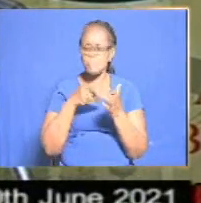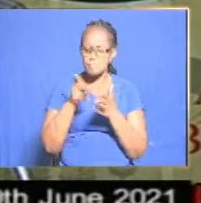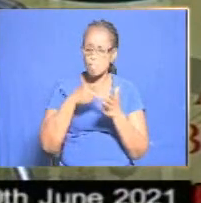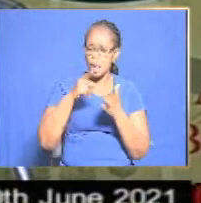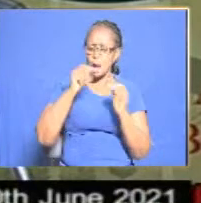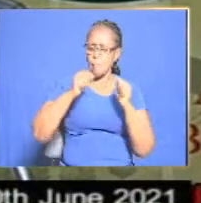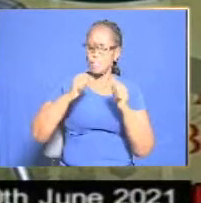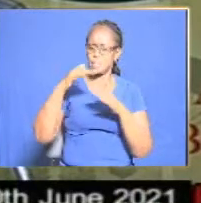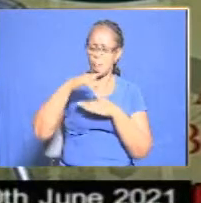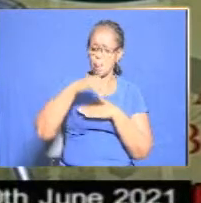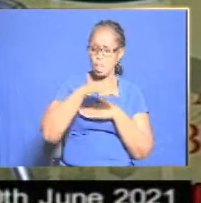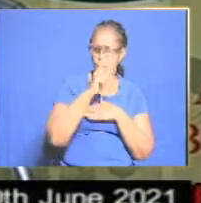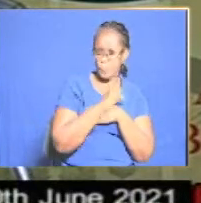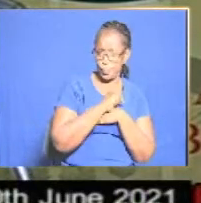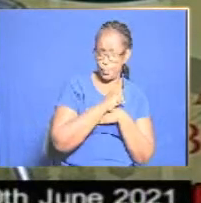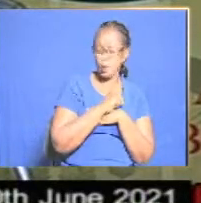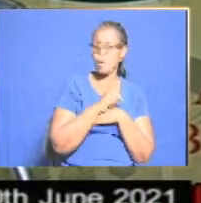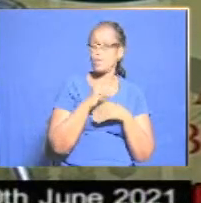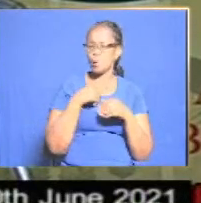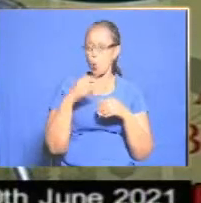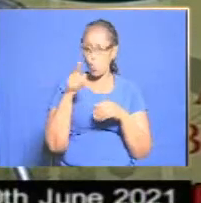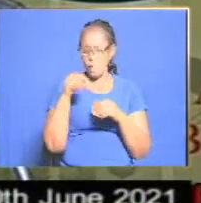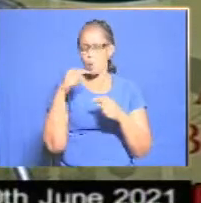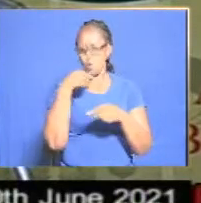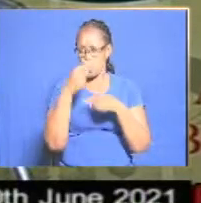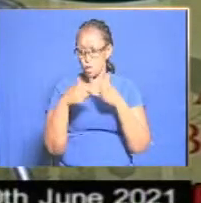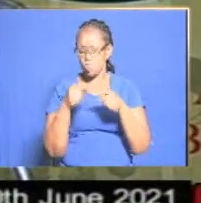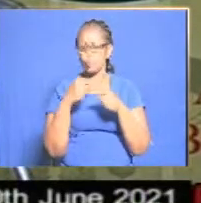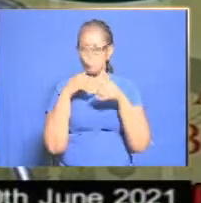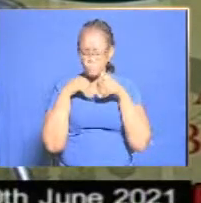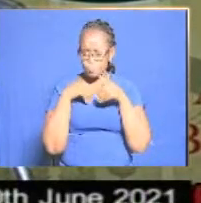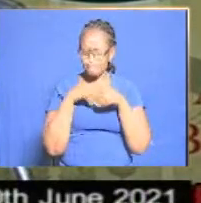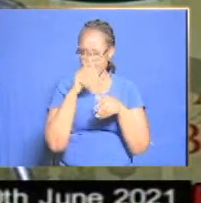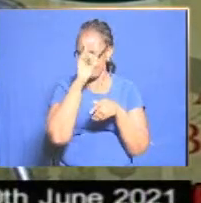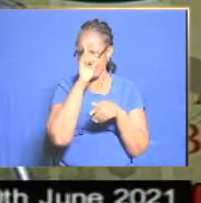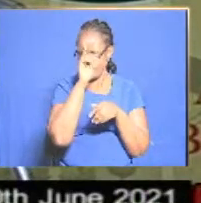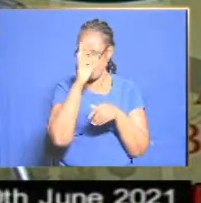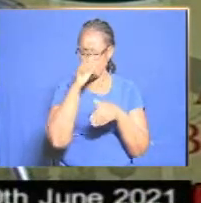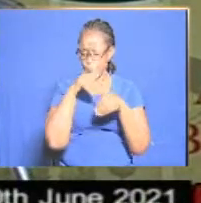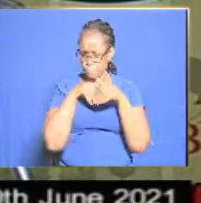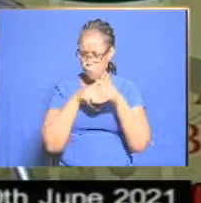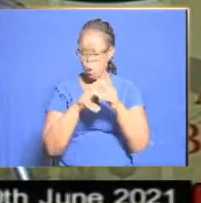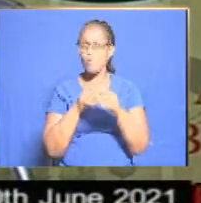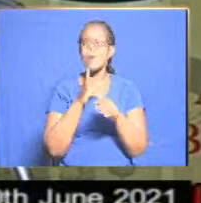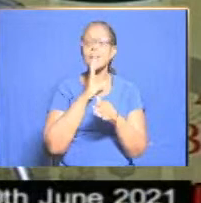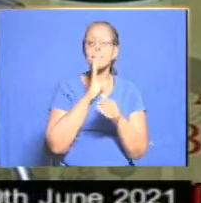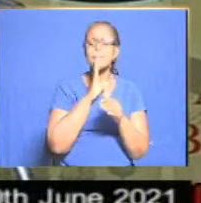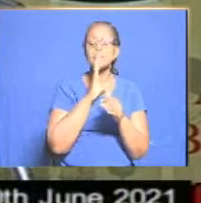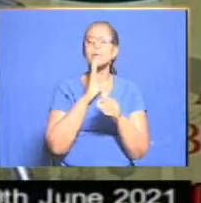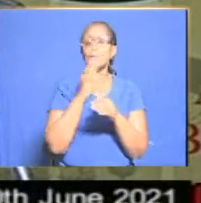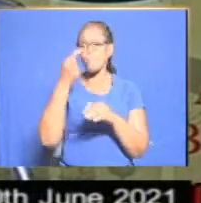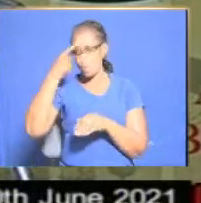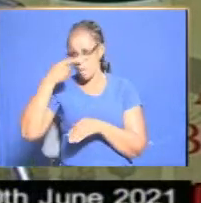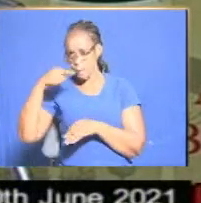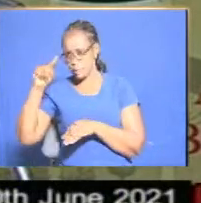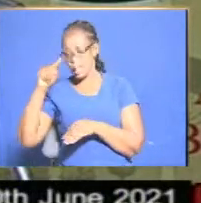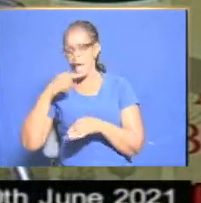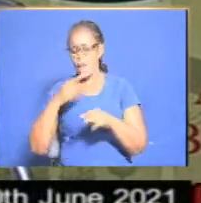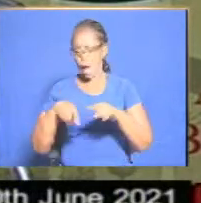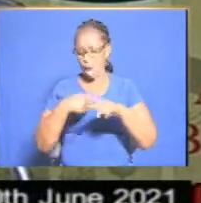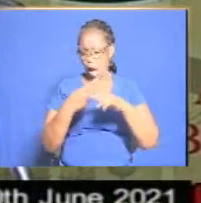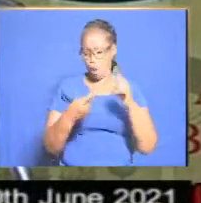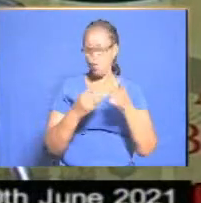of the fiscal deficit will continue to be strictly guided by the debt and borrowing policy and the annual medium-term debt